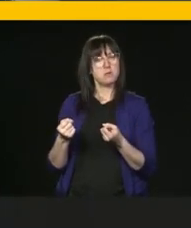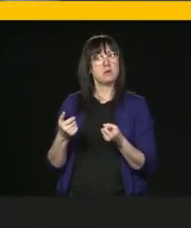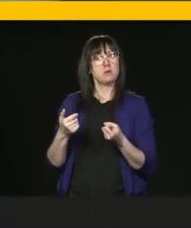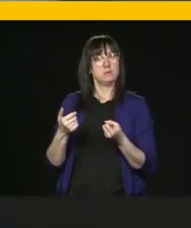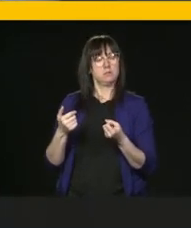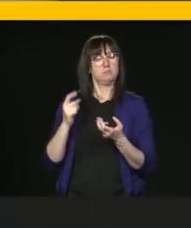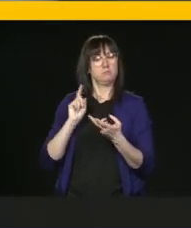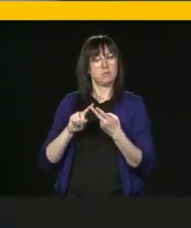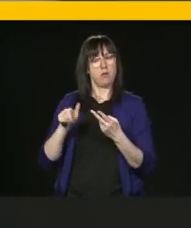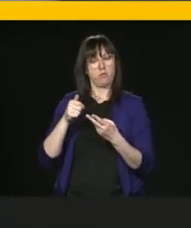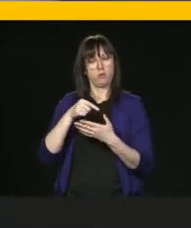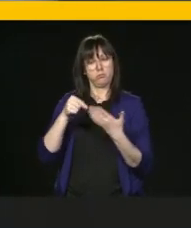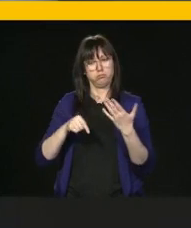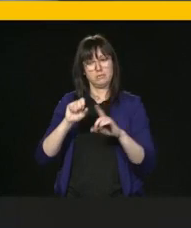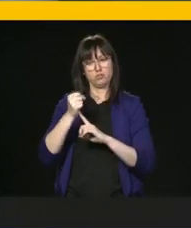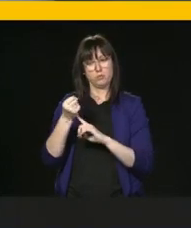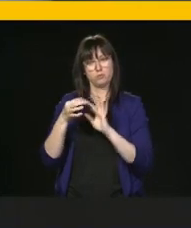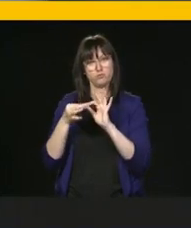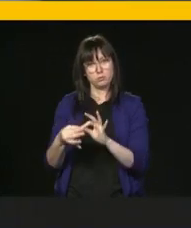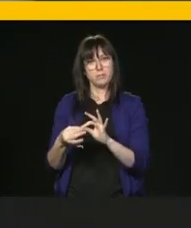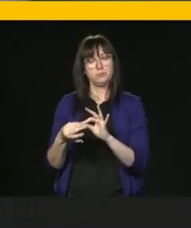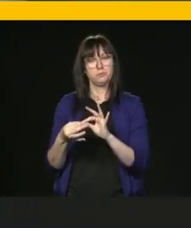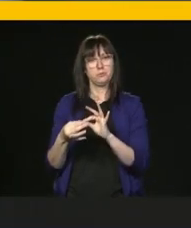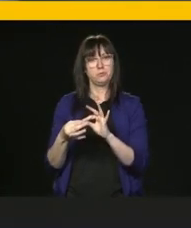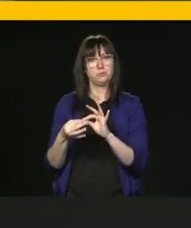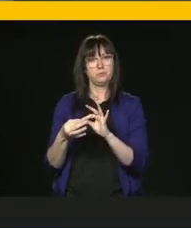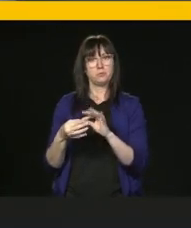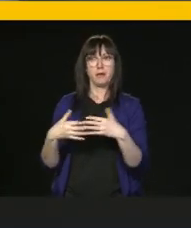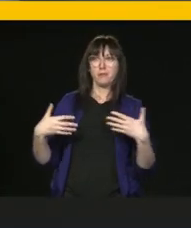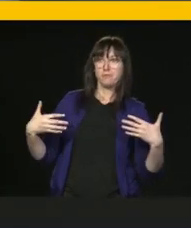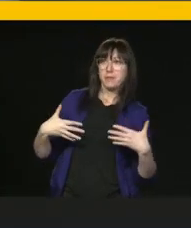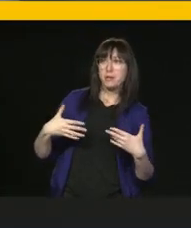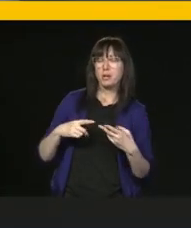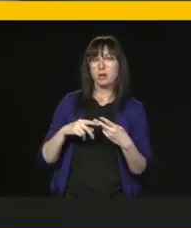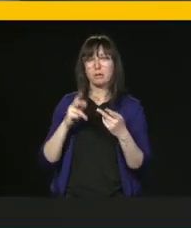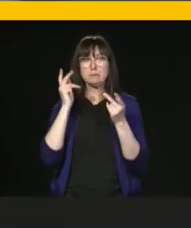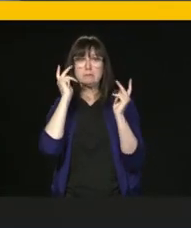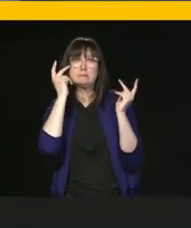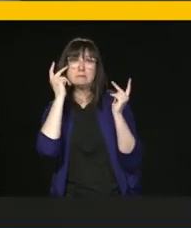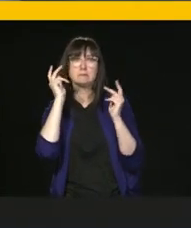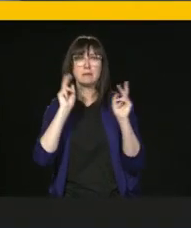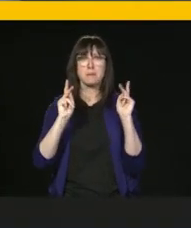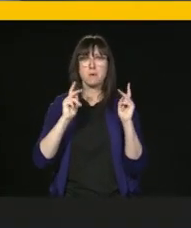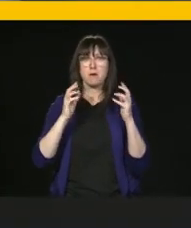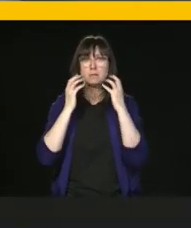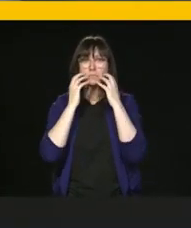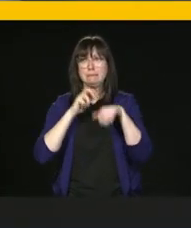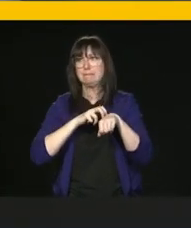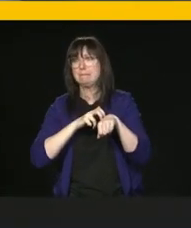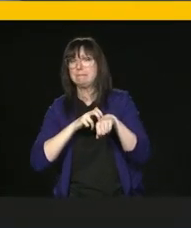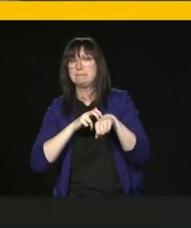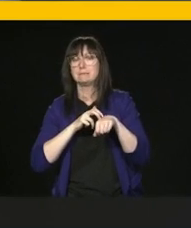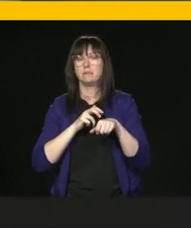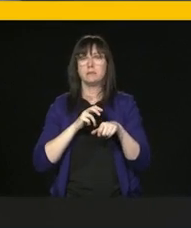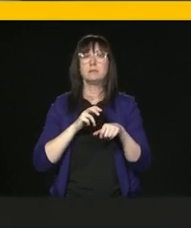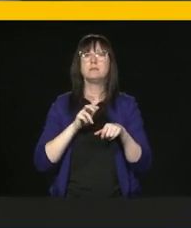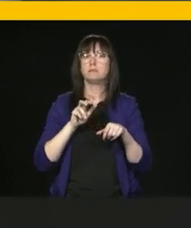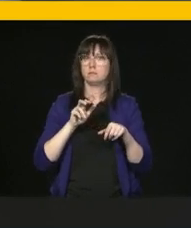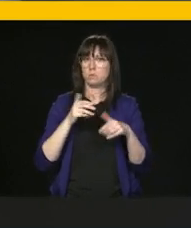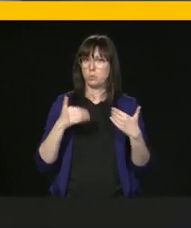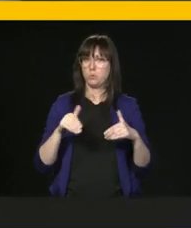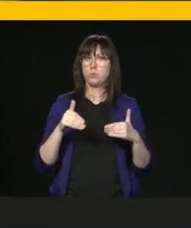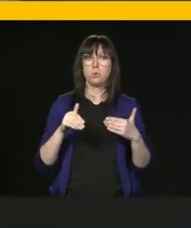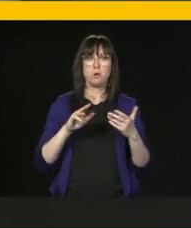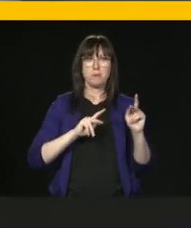the fear and the anxiety that people are feeling. People are very worried and concerned and, of course, forced